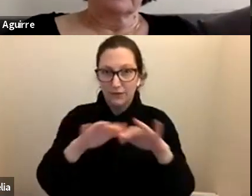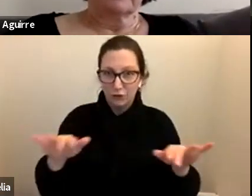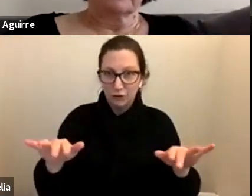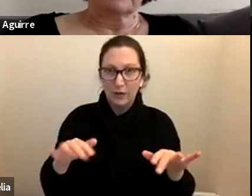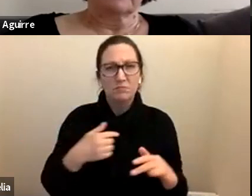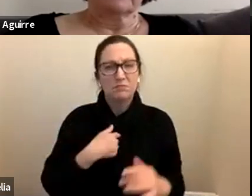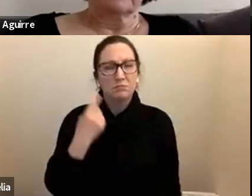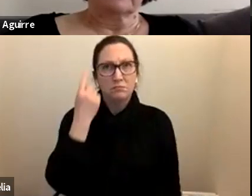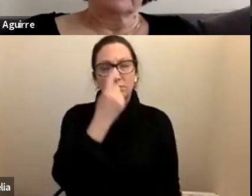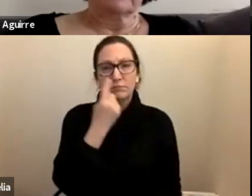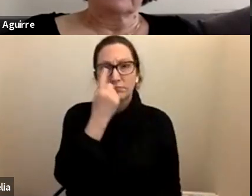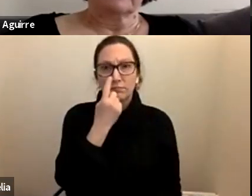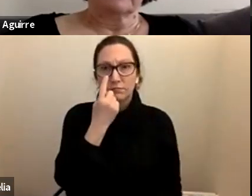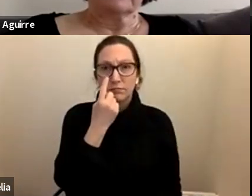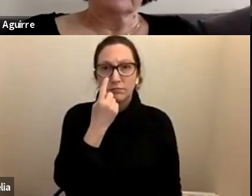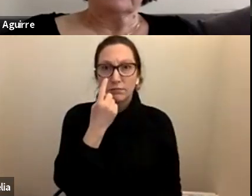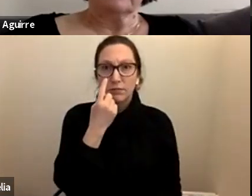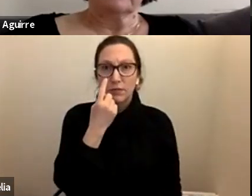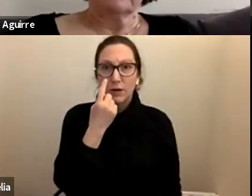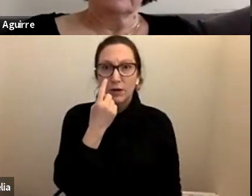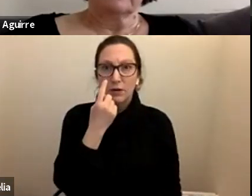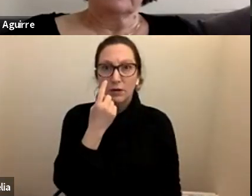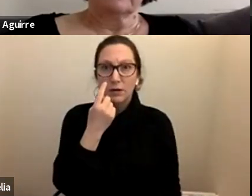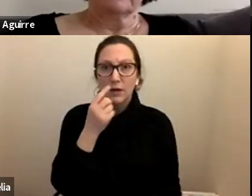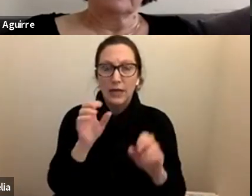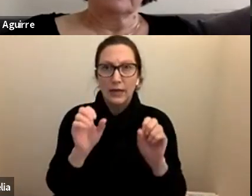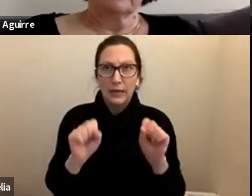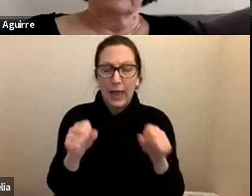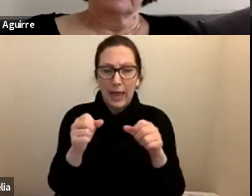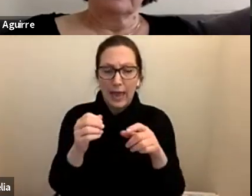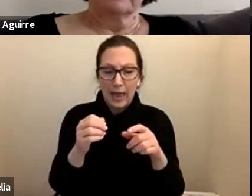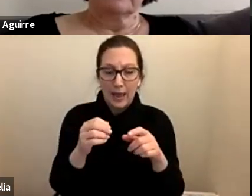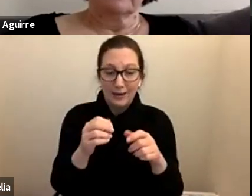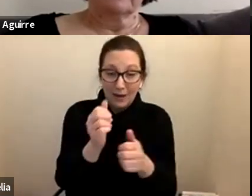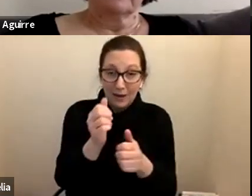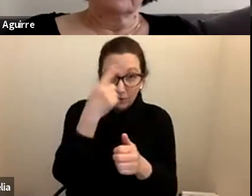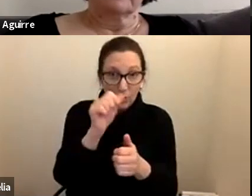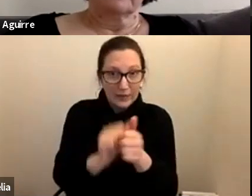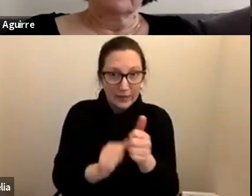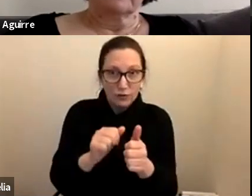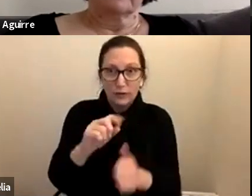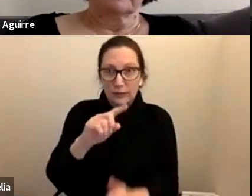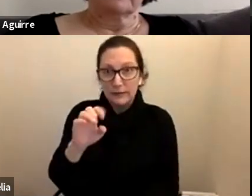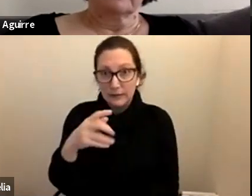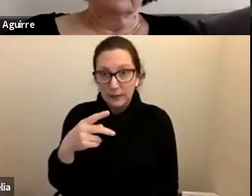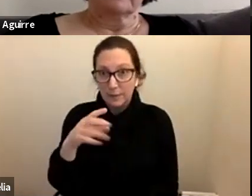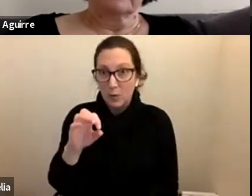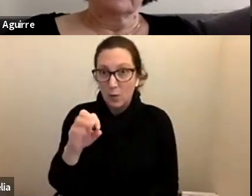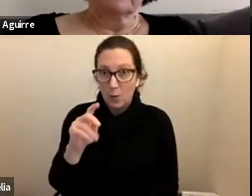all possible to break down within each zip code the amount